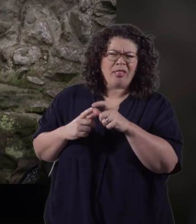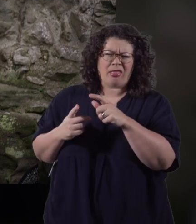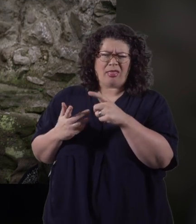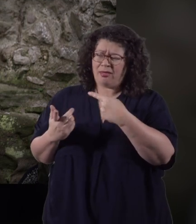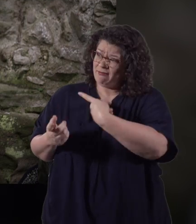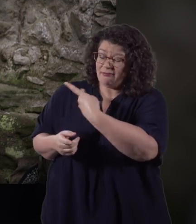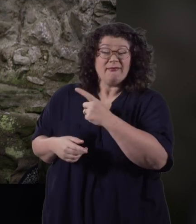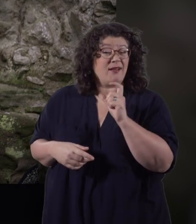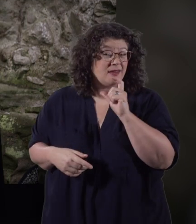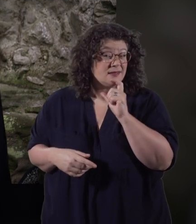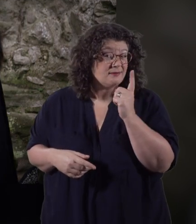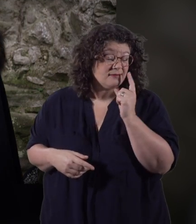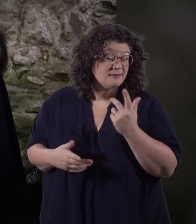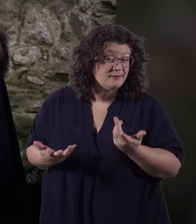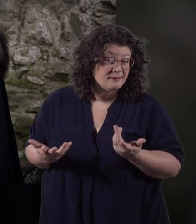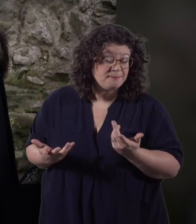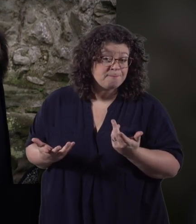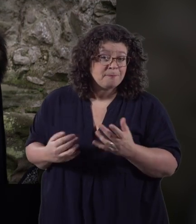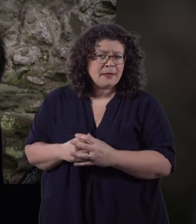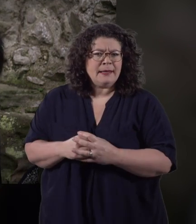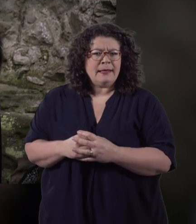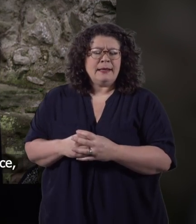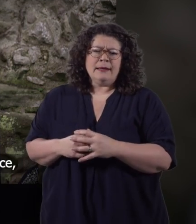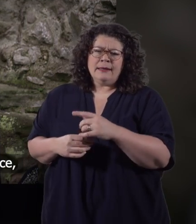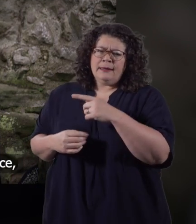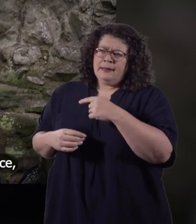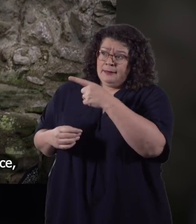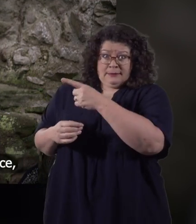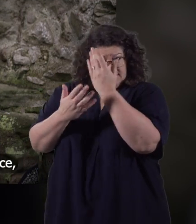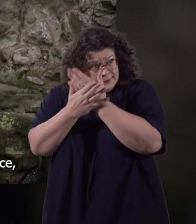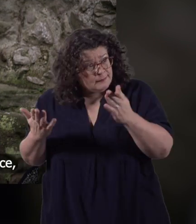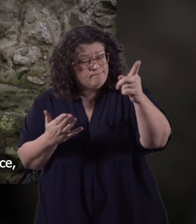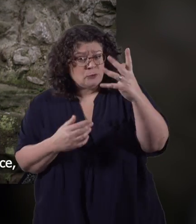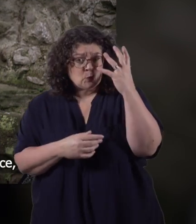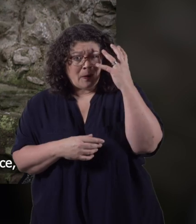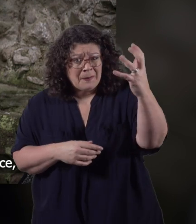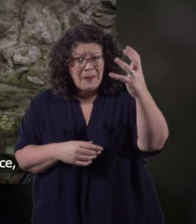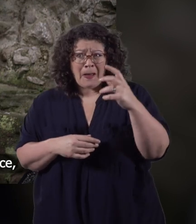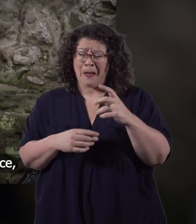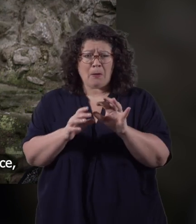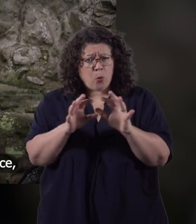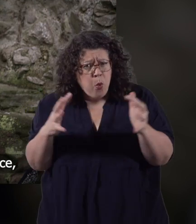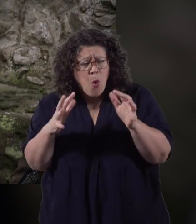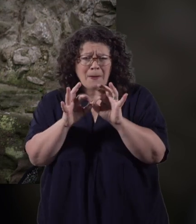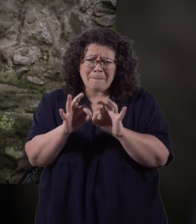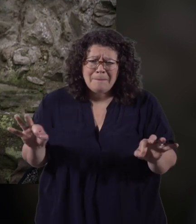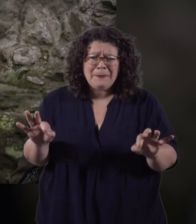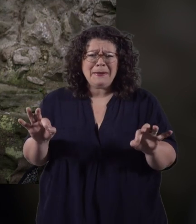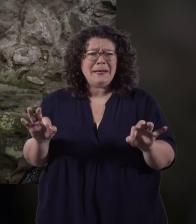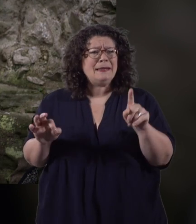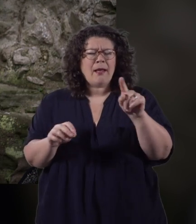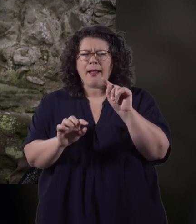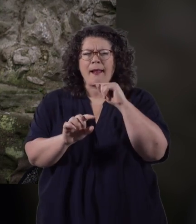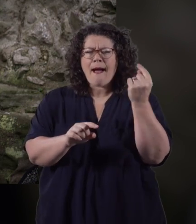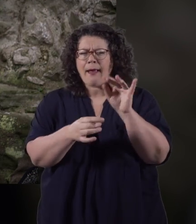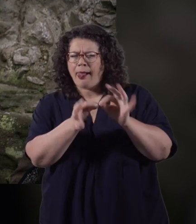could be said that he and I are cousins. Well, despite him serving the king faithfully in both war and peace, the lies